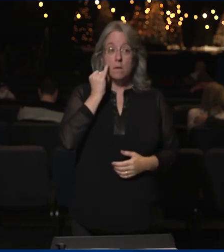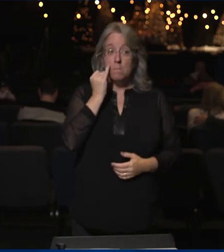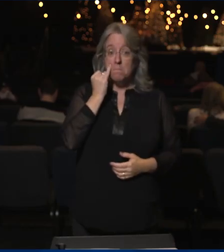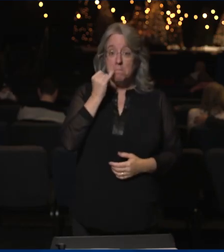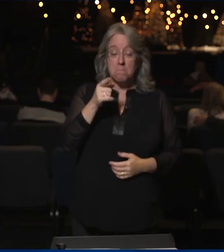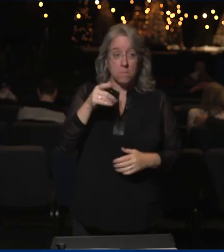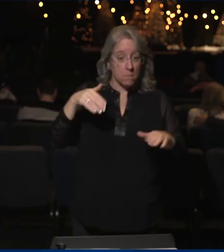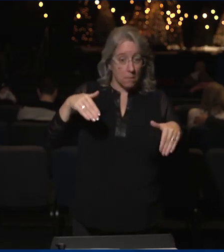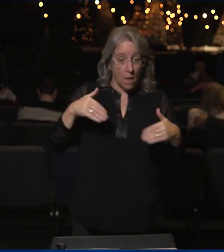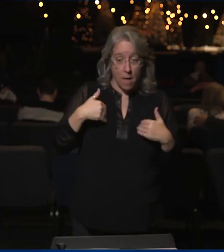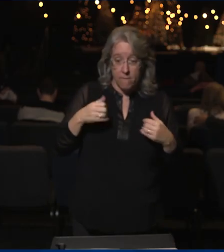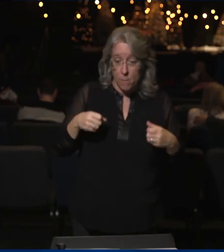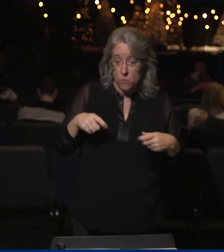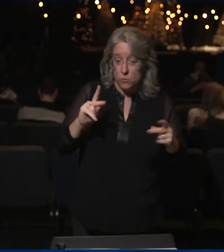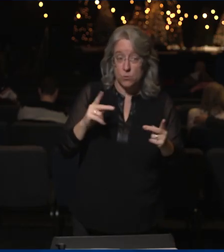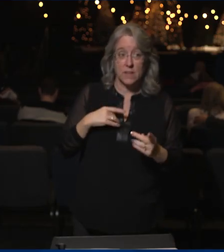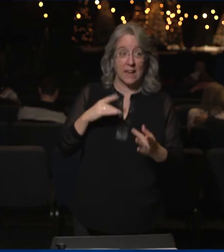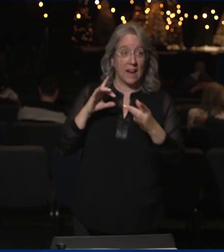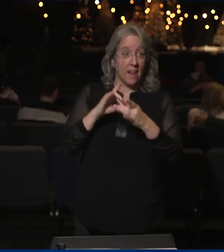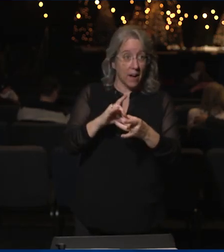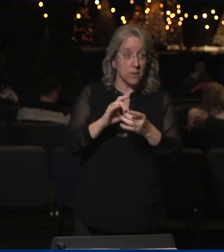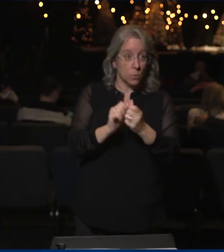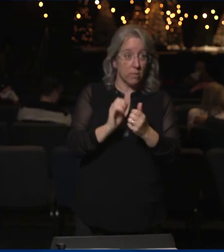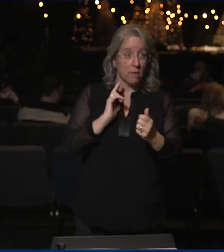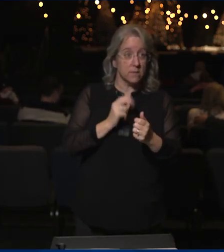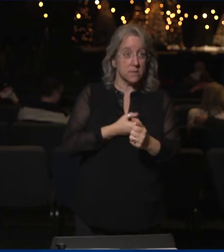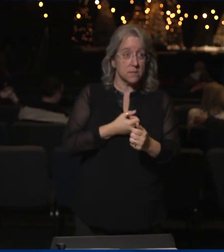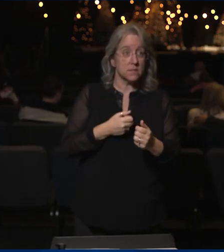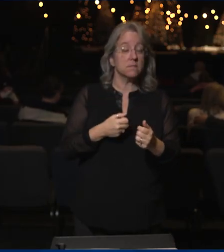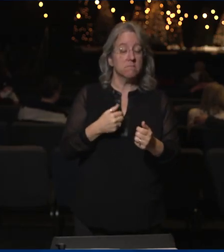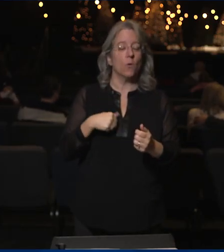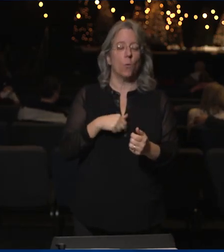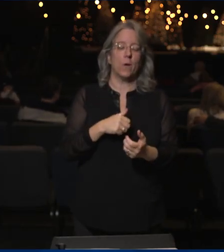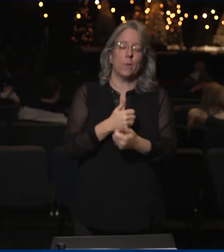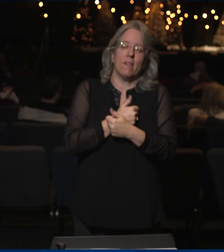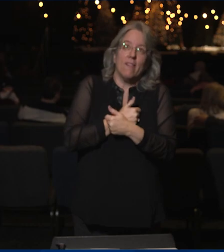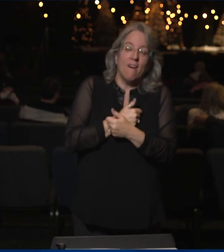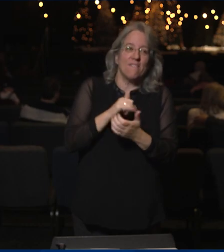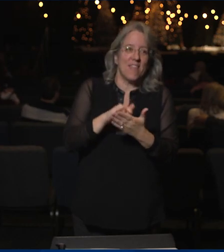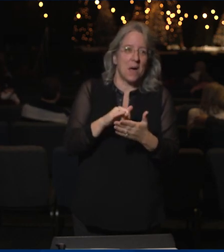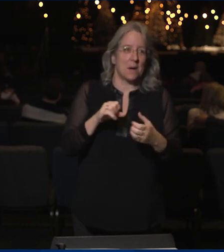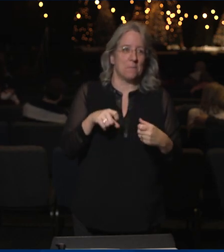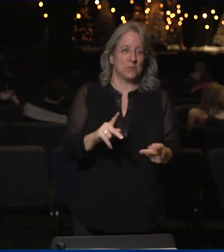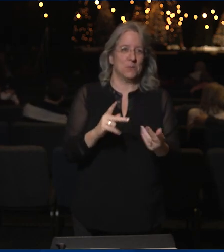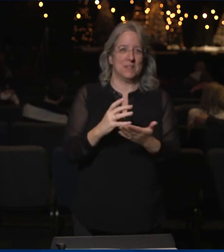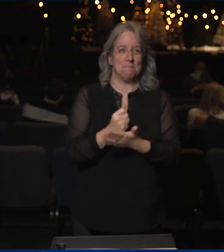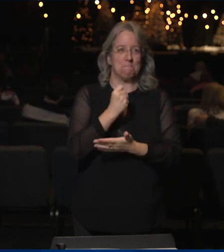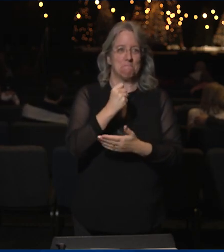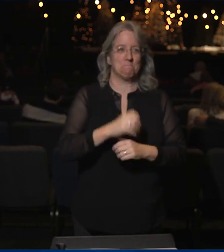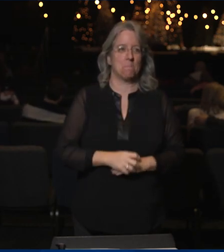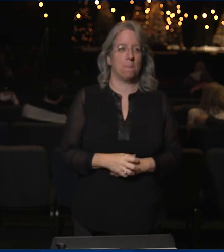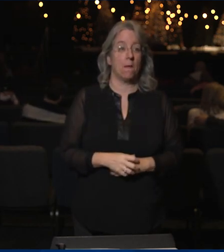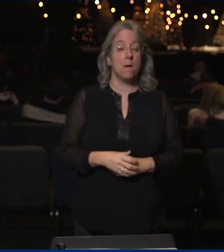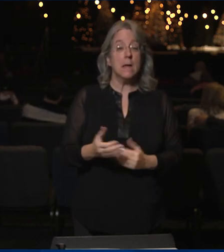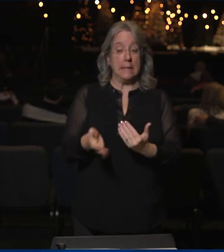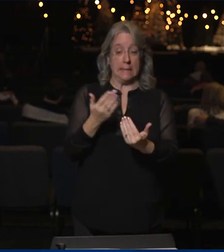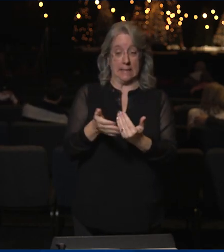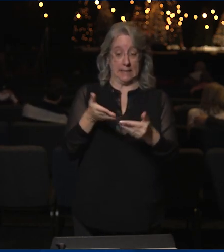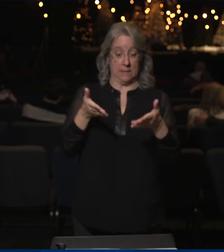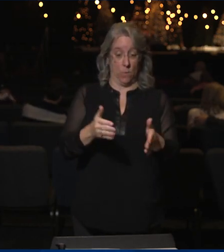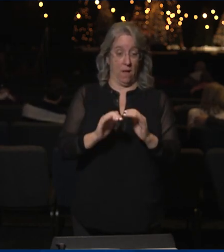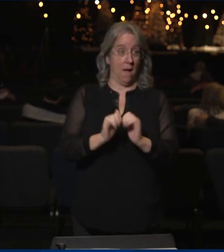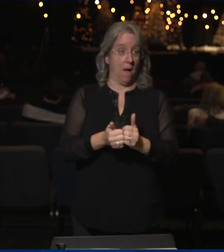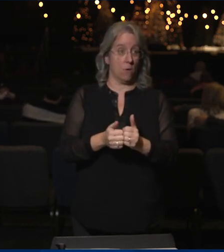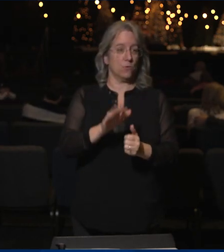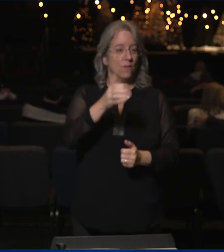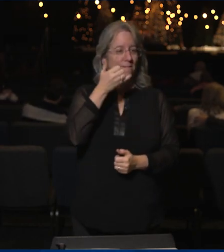to connect with us and get to know us, we would love to have that chance. So the easy way that you can do that is by taking